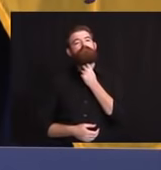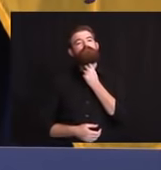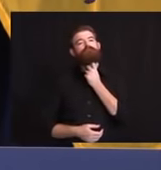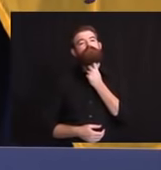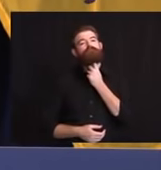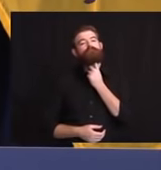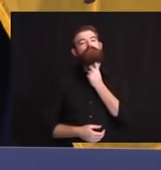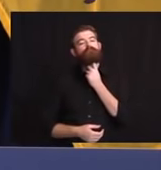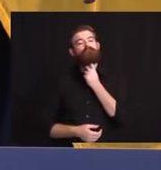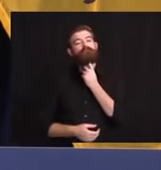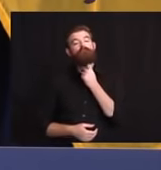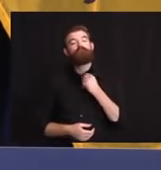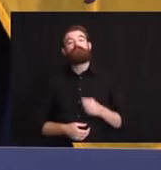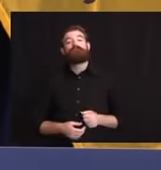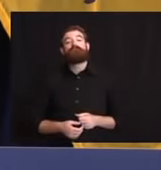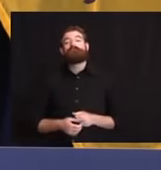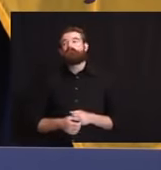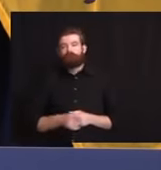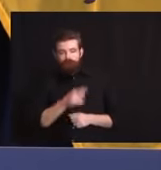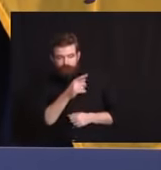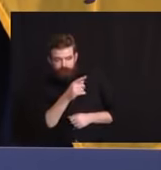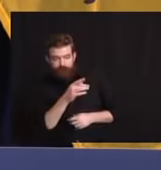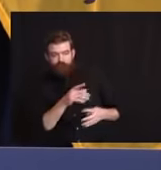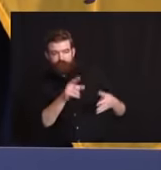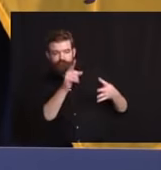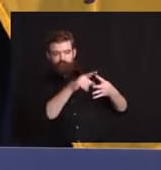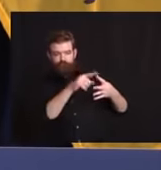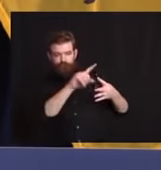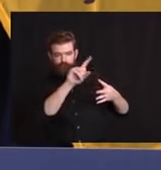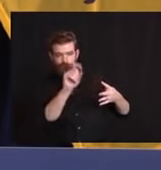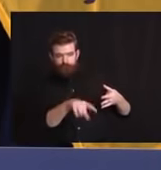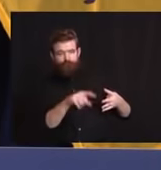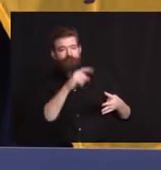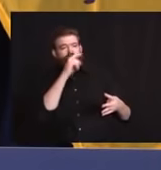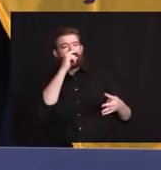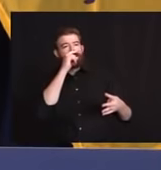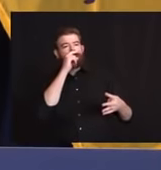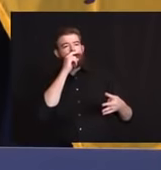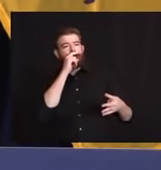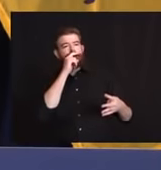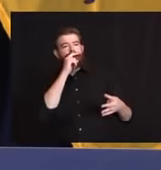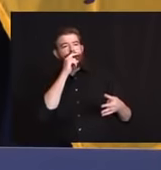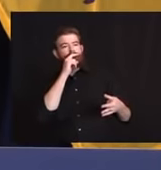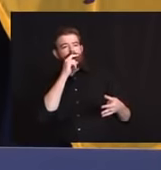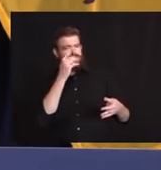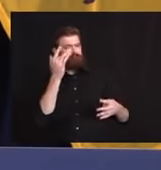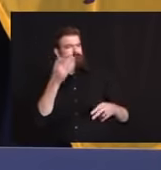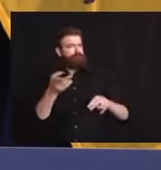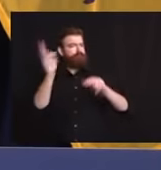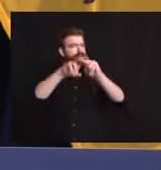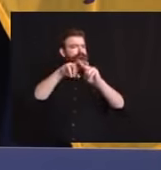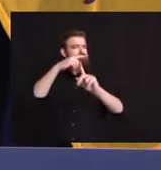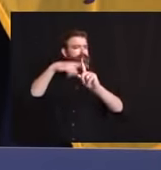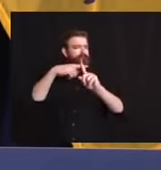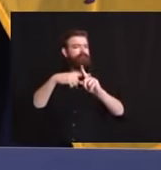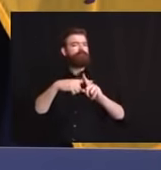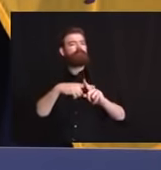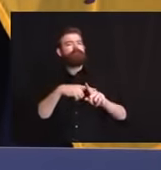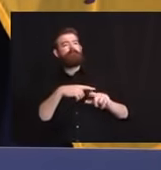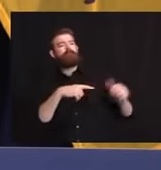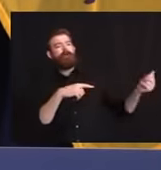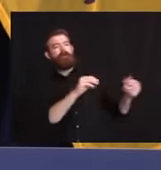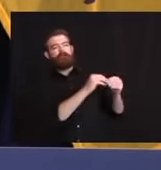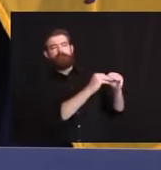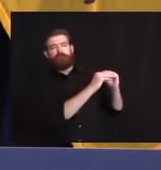most part. The one hole in the system is we don't have enough people answering the phone call on the contact tracing